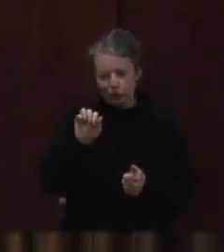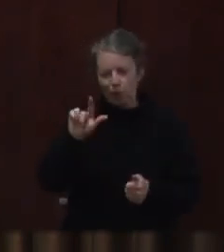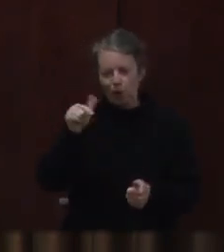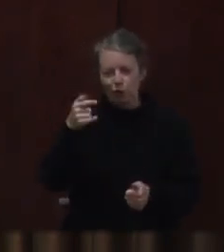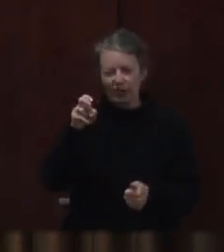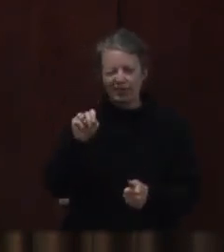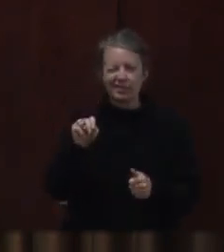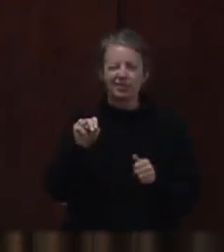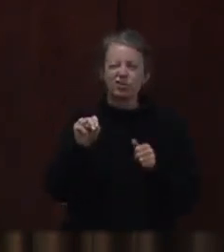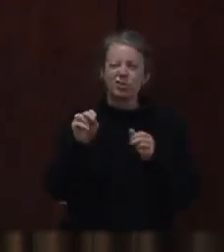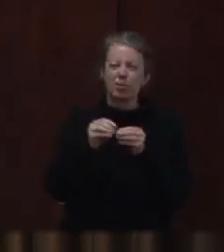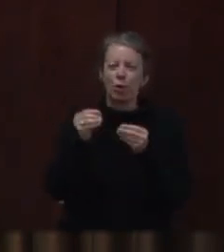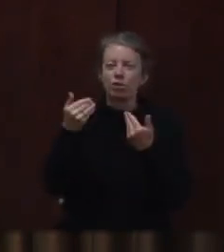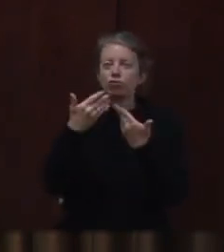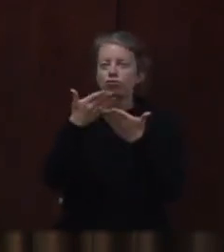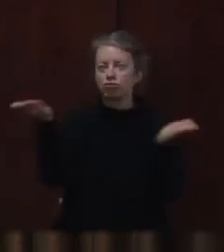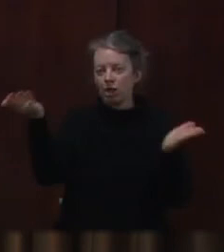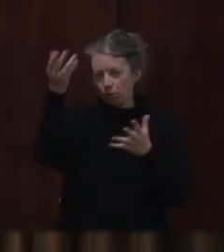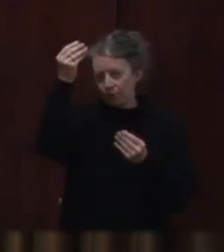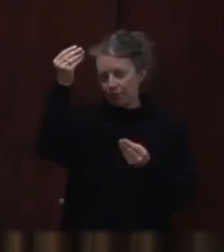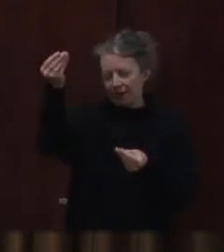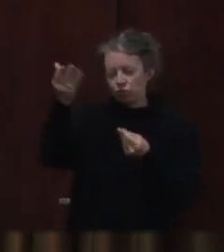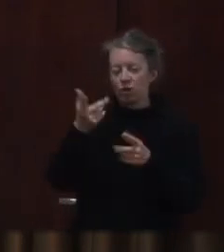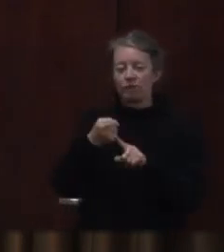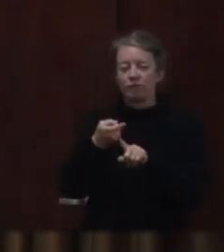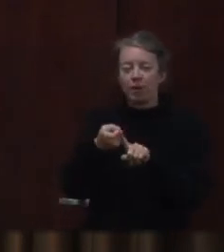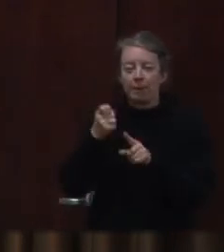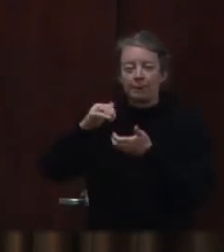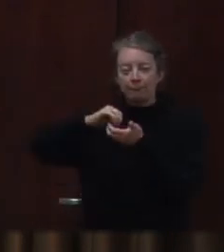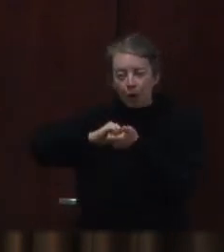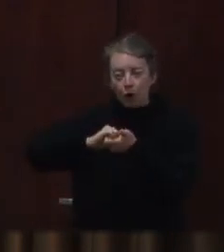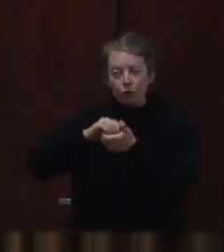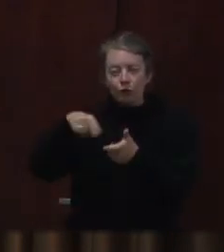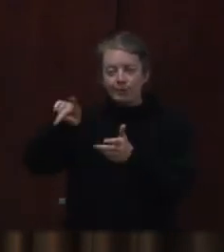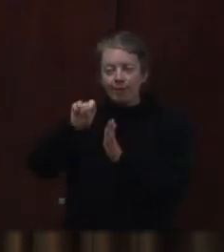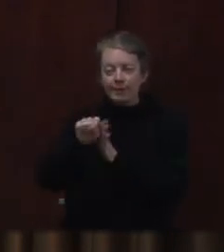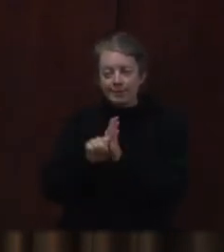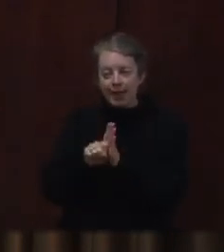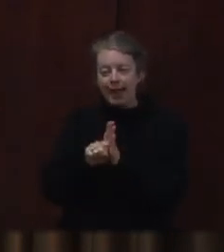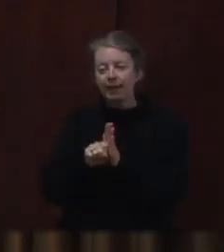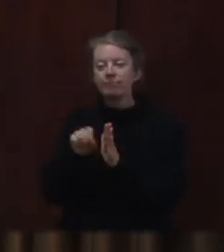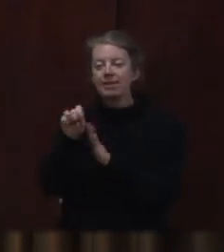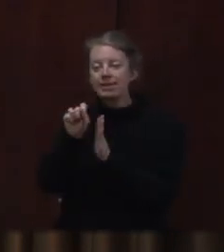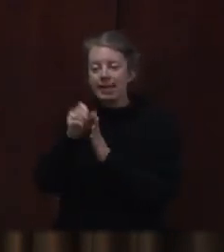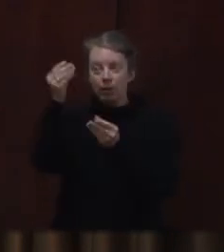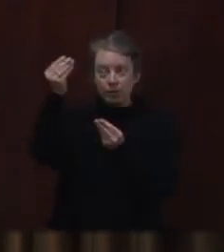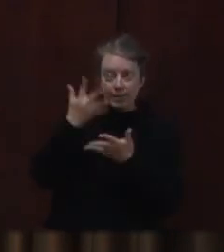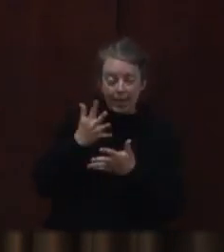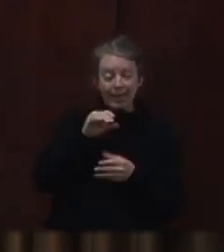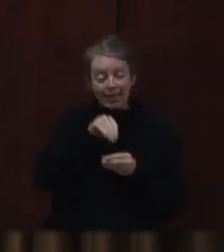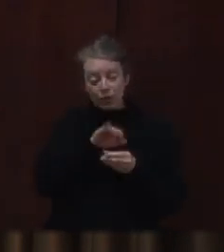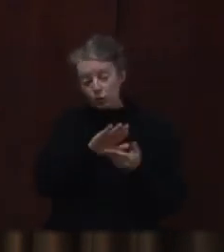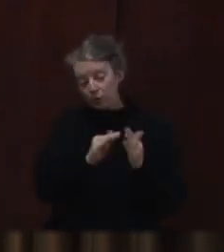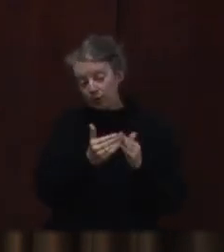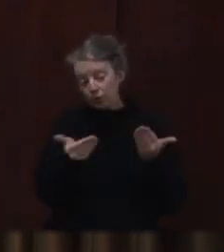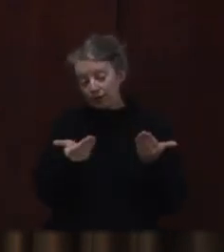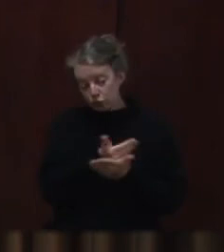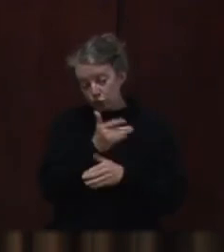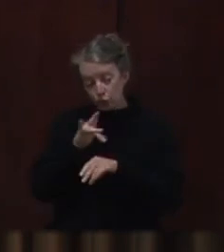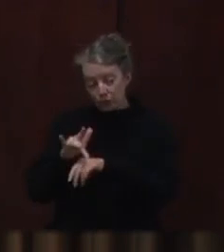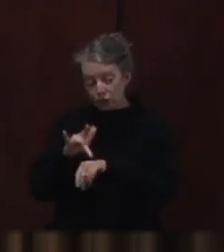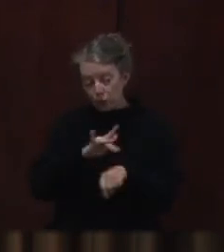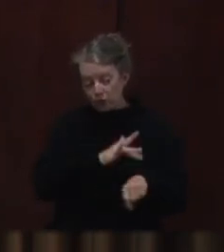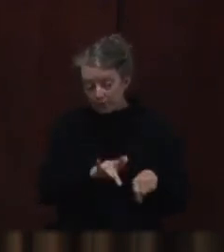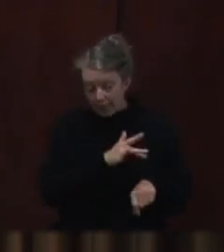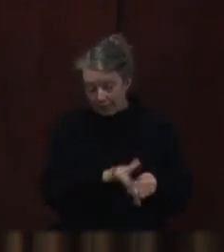general notification that we get from our partners at the state that says, in your community, there's going to be this resource, and in